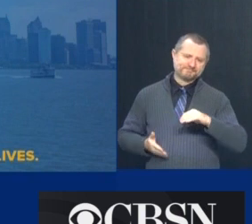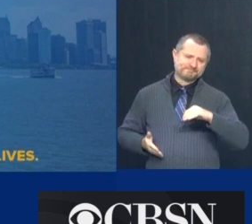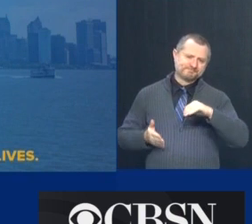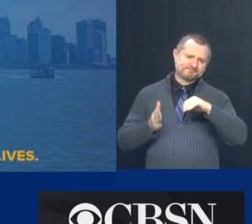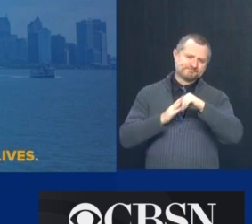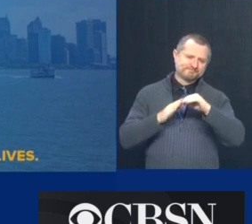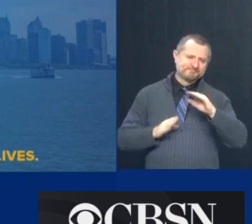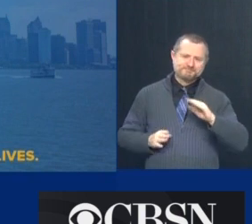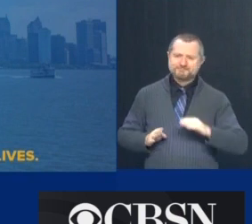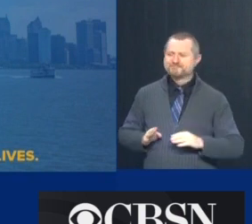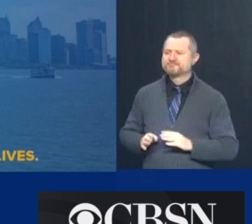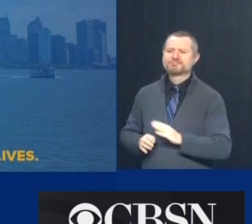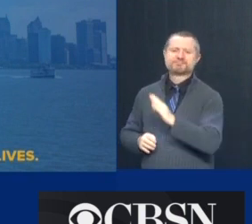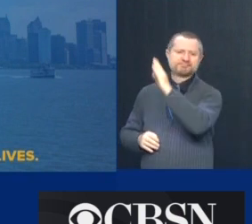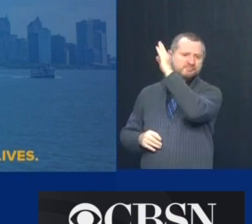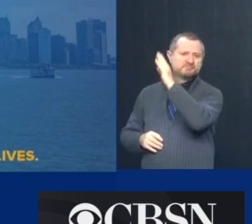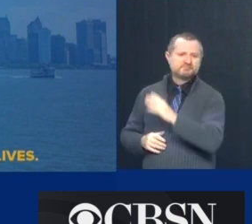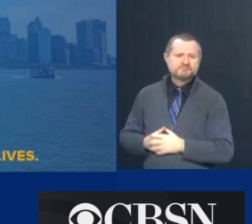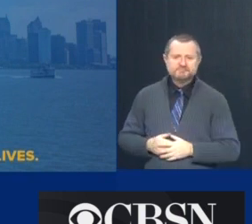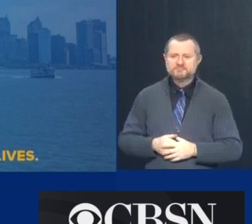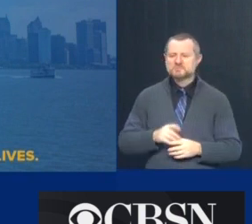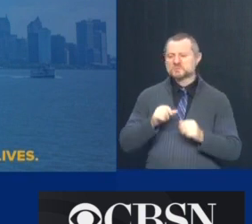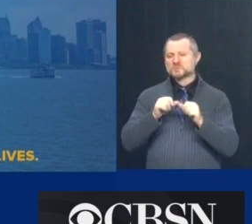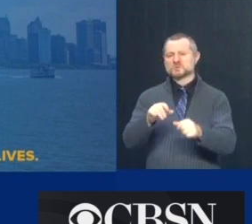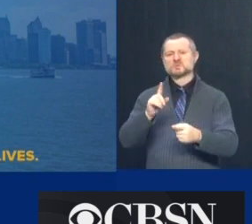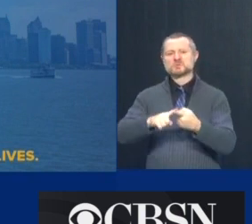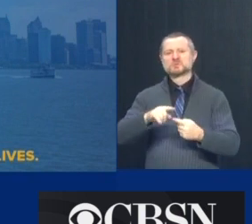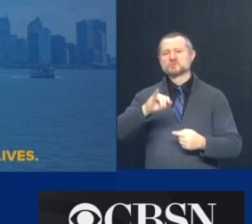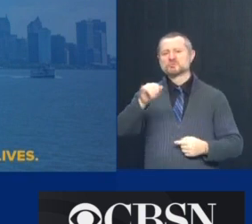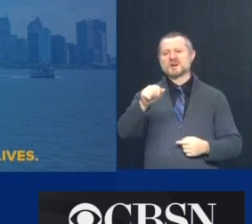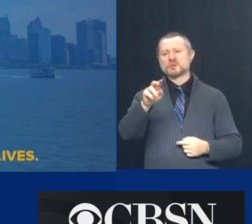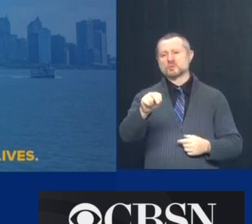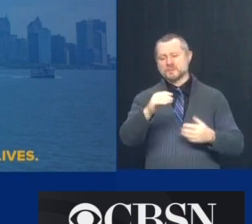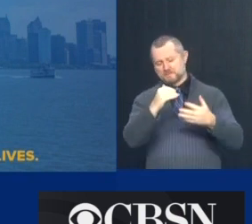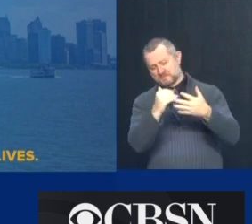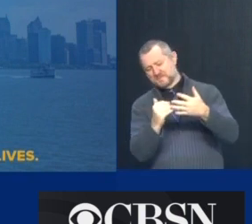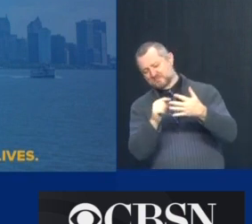season, probably till mid-January.